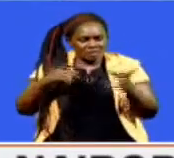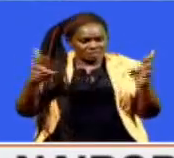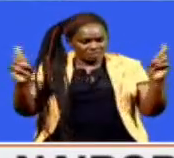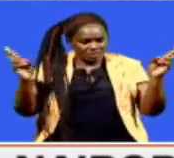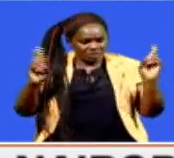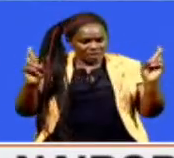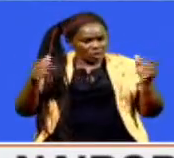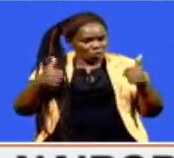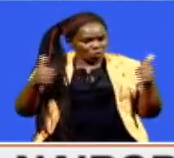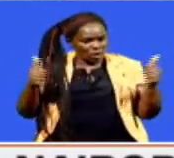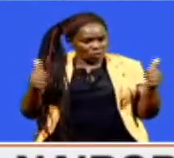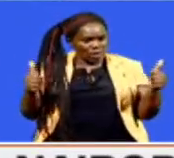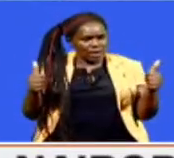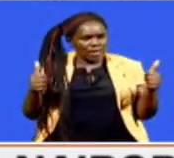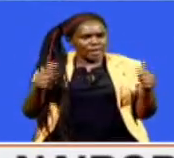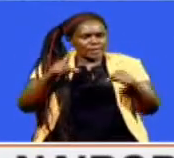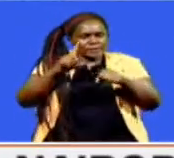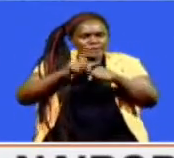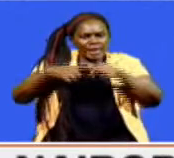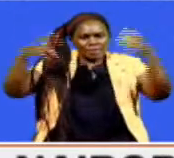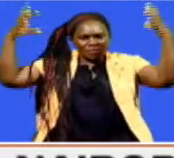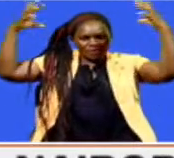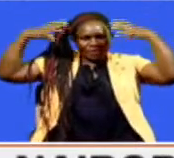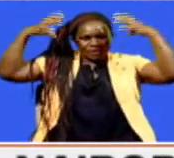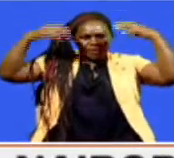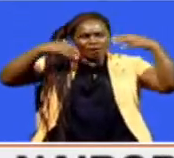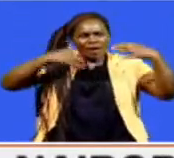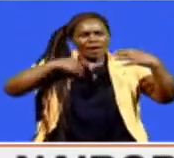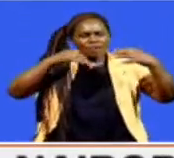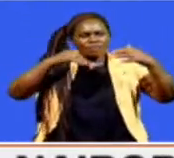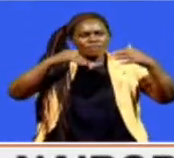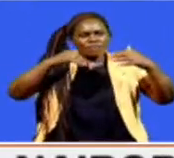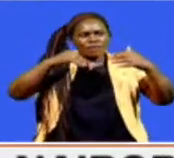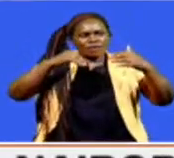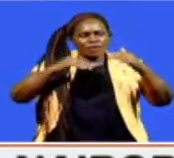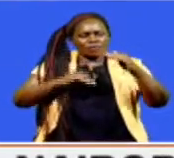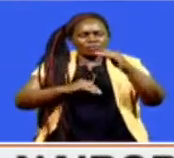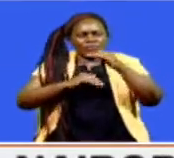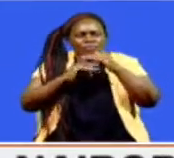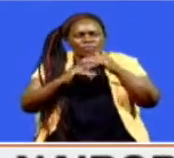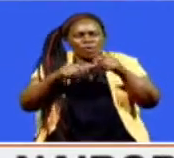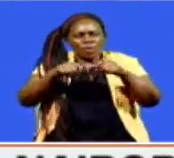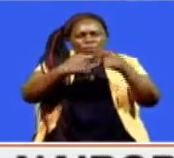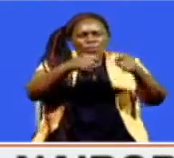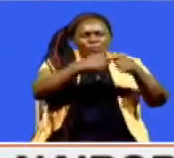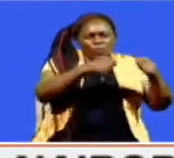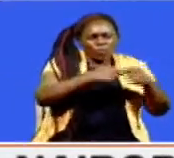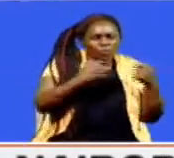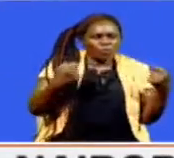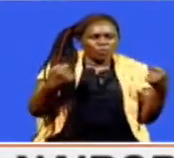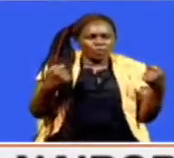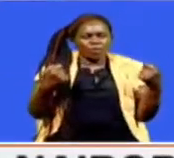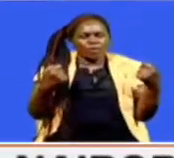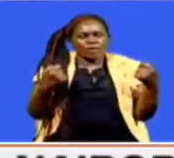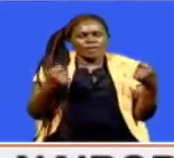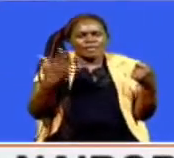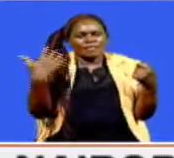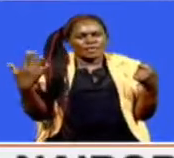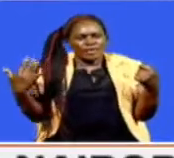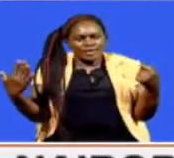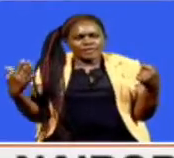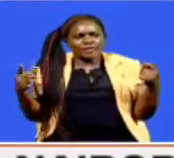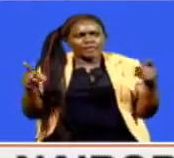prepared so that once the rains come, we have minimum damage in terms of damage to